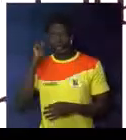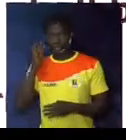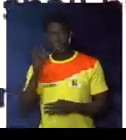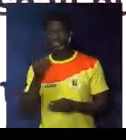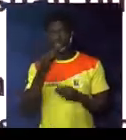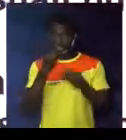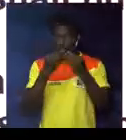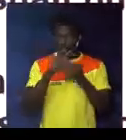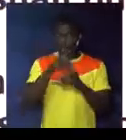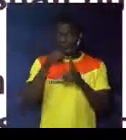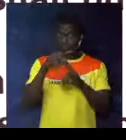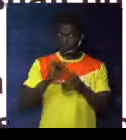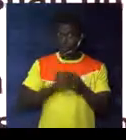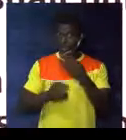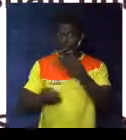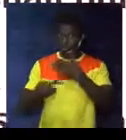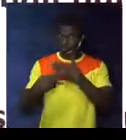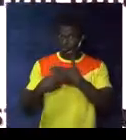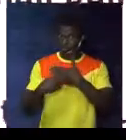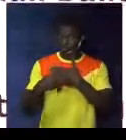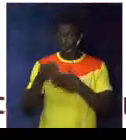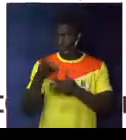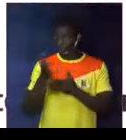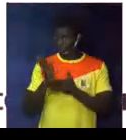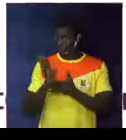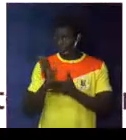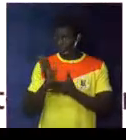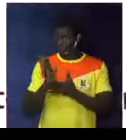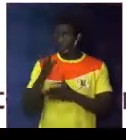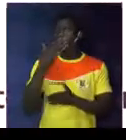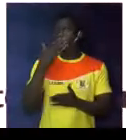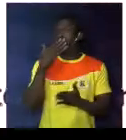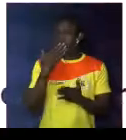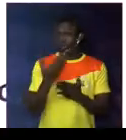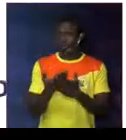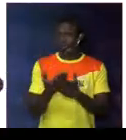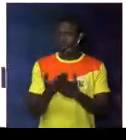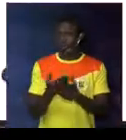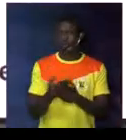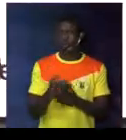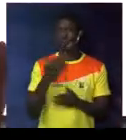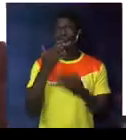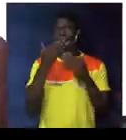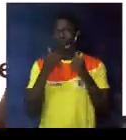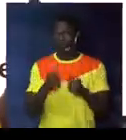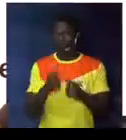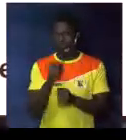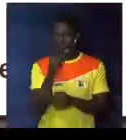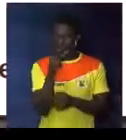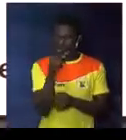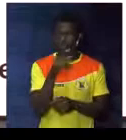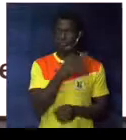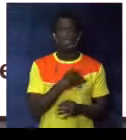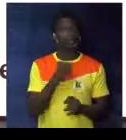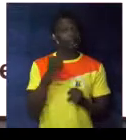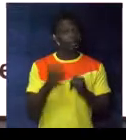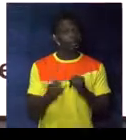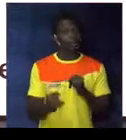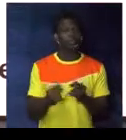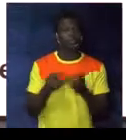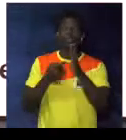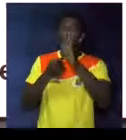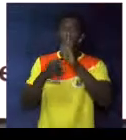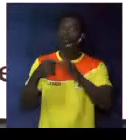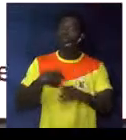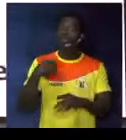I shall eat when I return. Right? Good. Good job, you. And